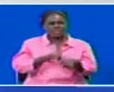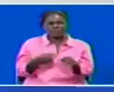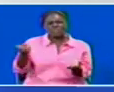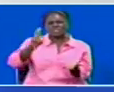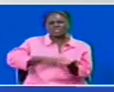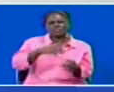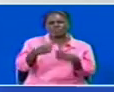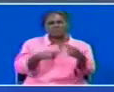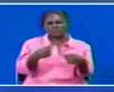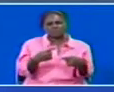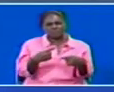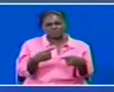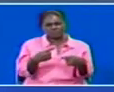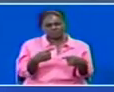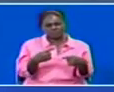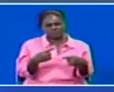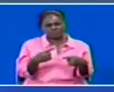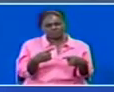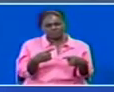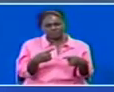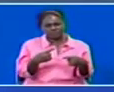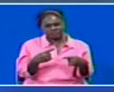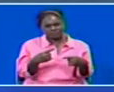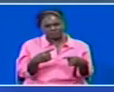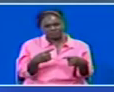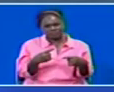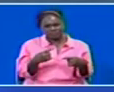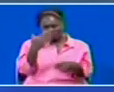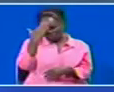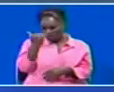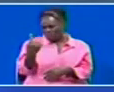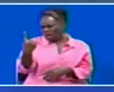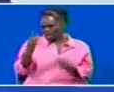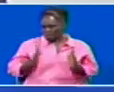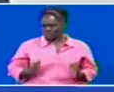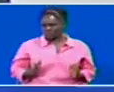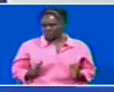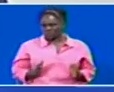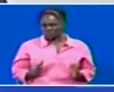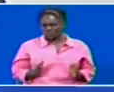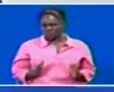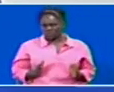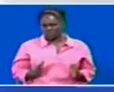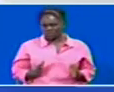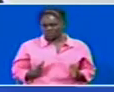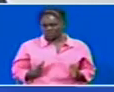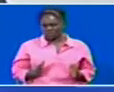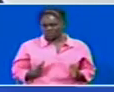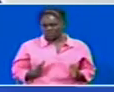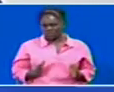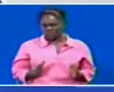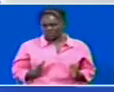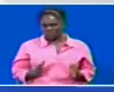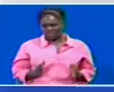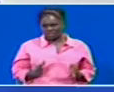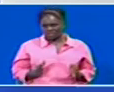registration process twice is going beaten, on? The whole issue is, and why one party? Why is it because the opposition the other one and is not benefiting. The government?